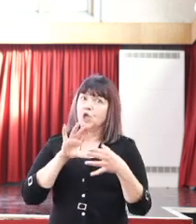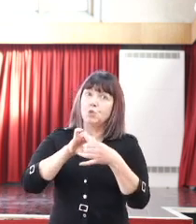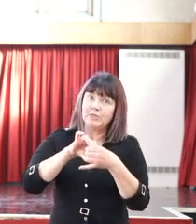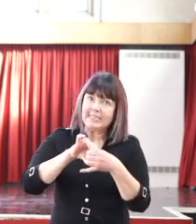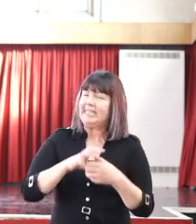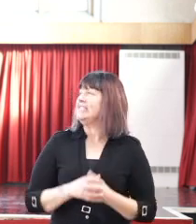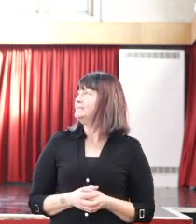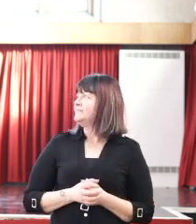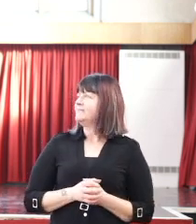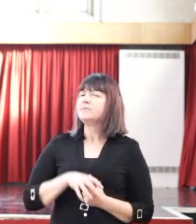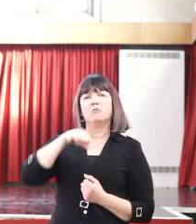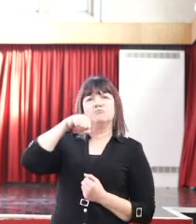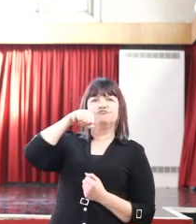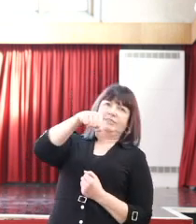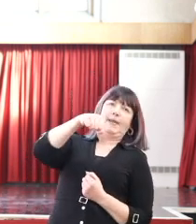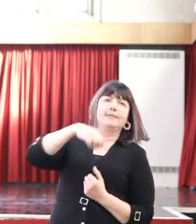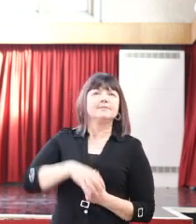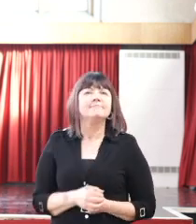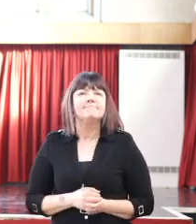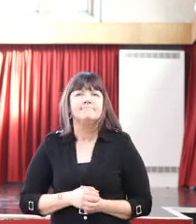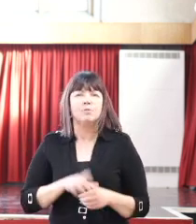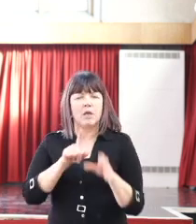unity, respect.